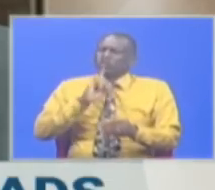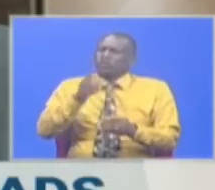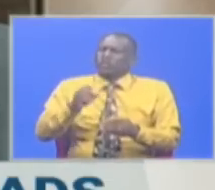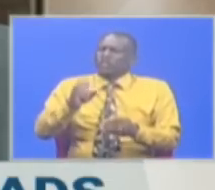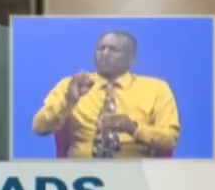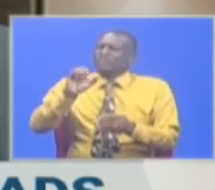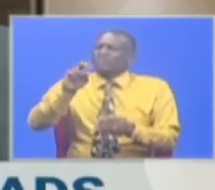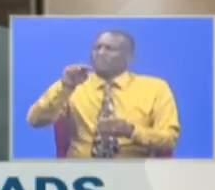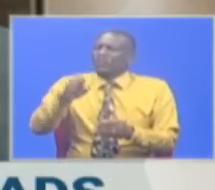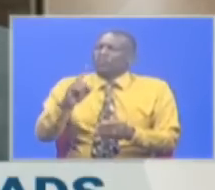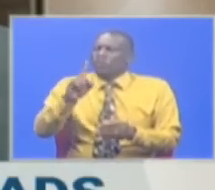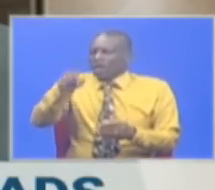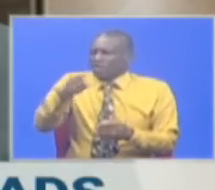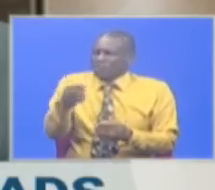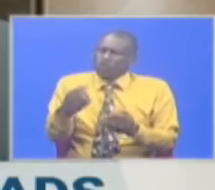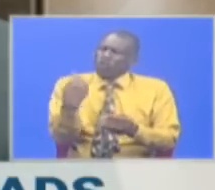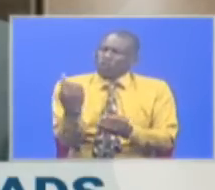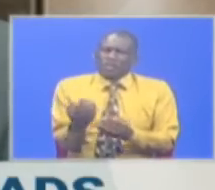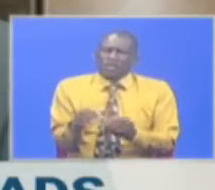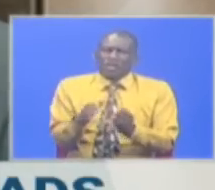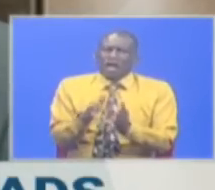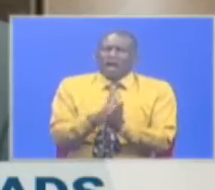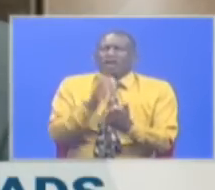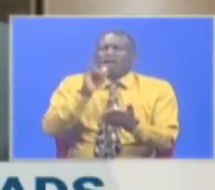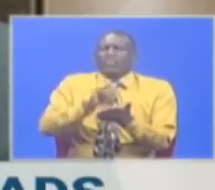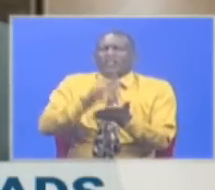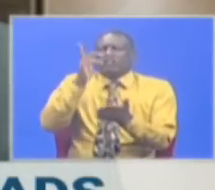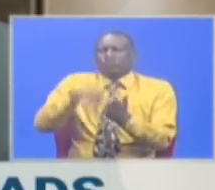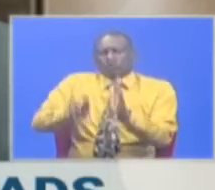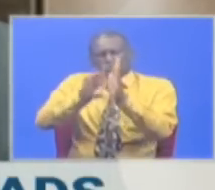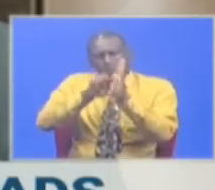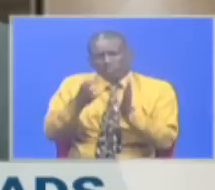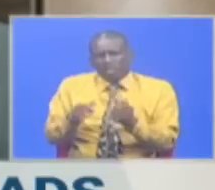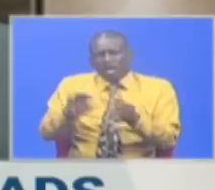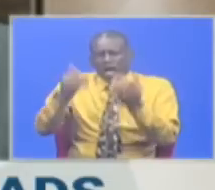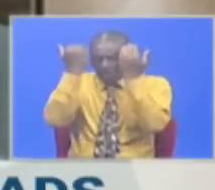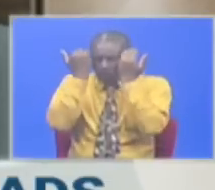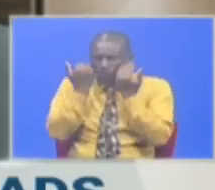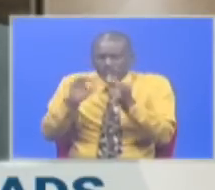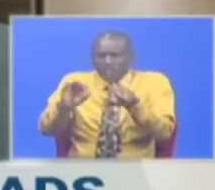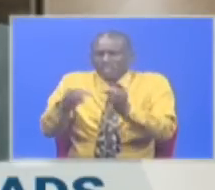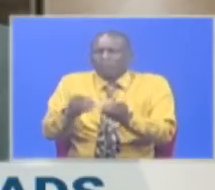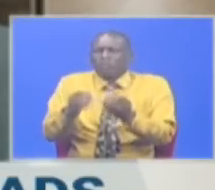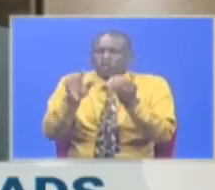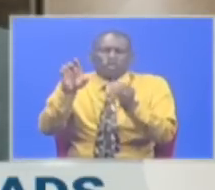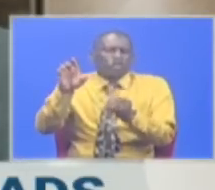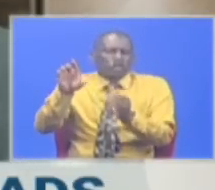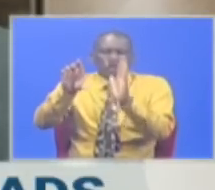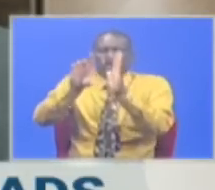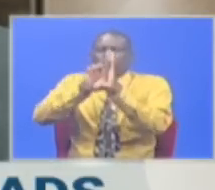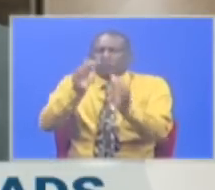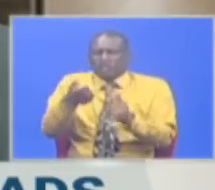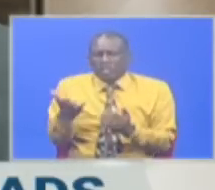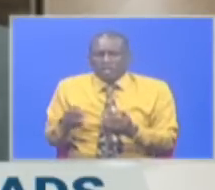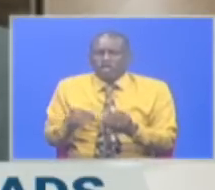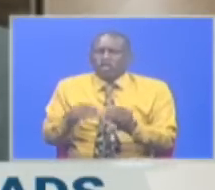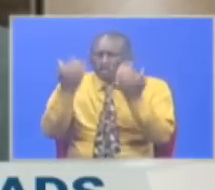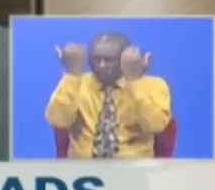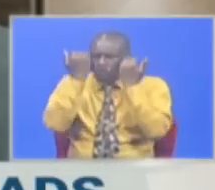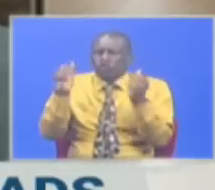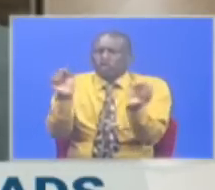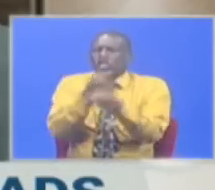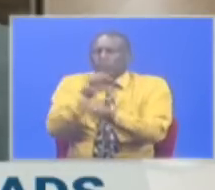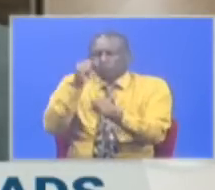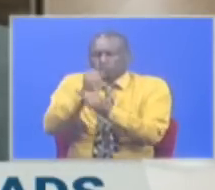provides. Okay. And the judiciary can only interpret the law that exists. The judiciary cannot make up its own and say